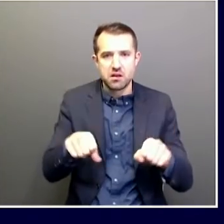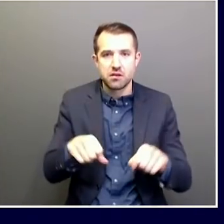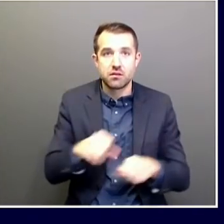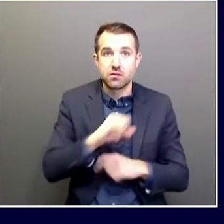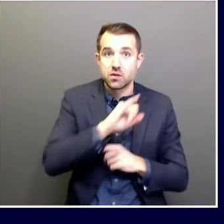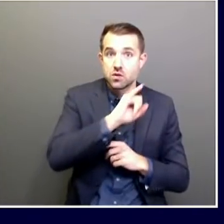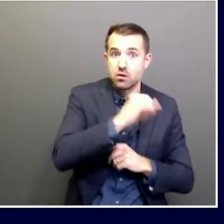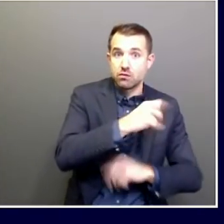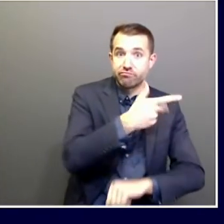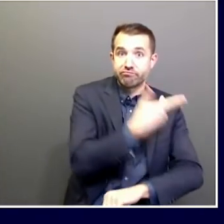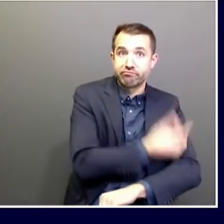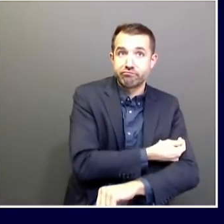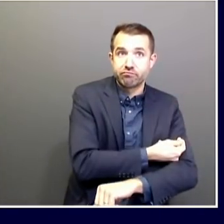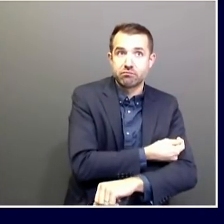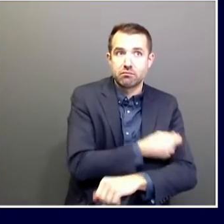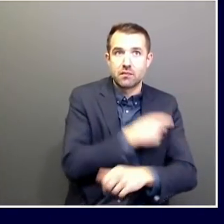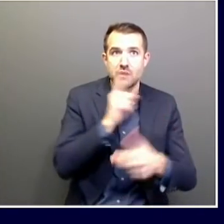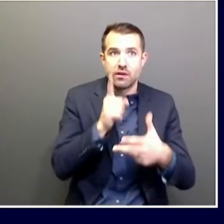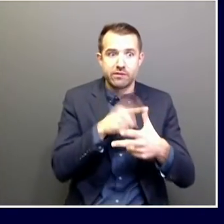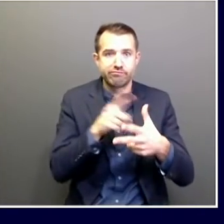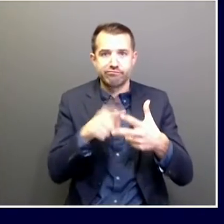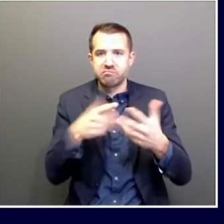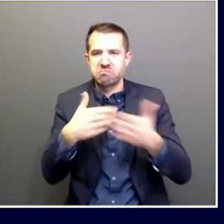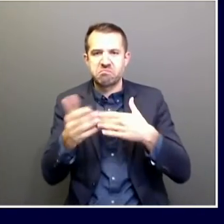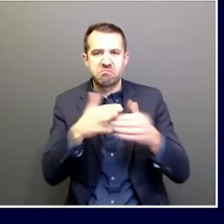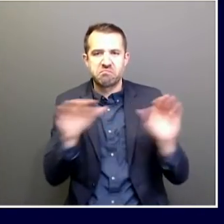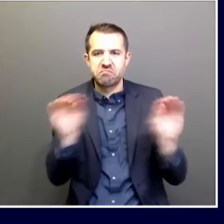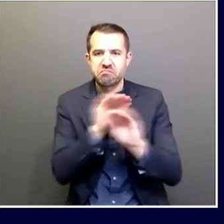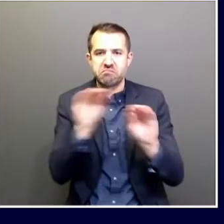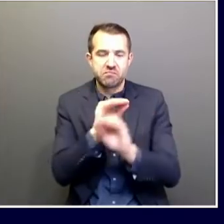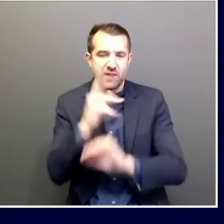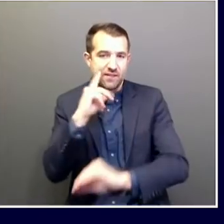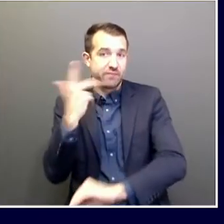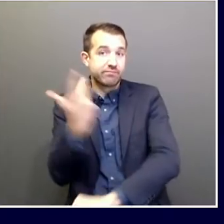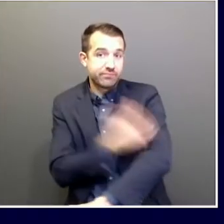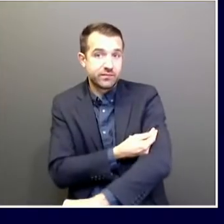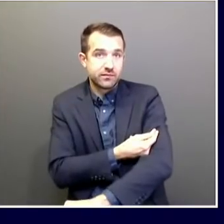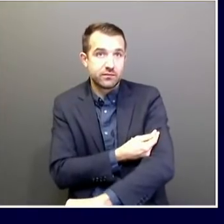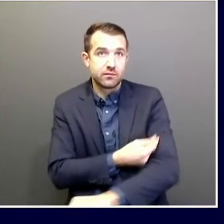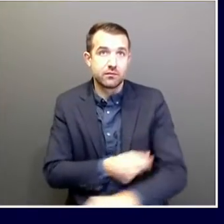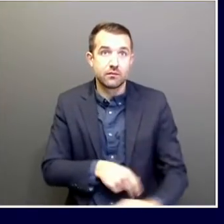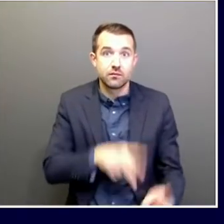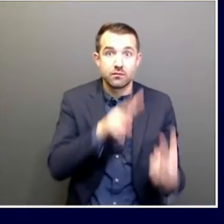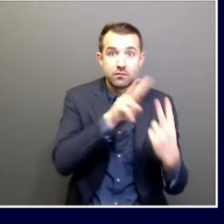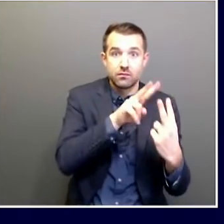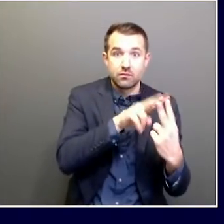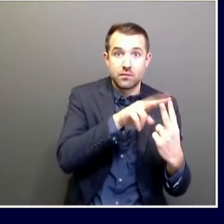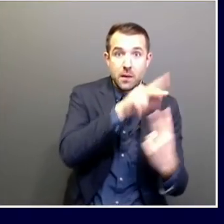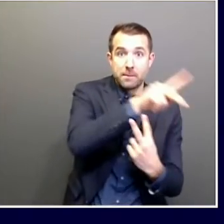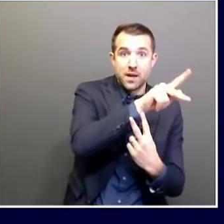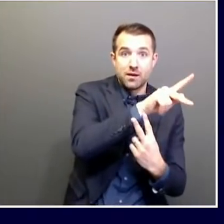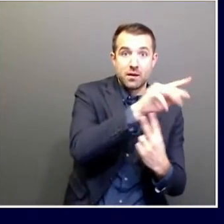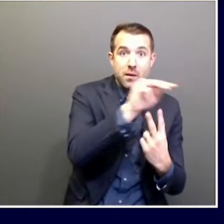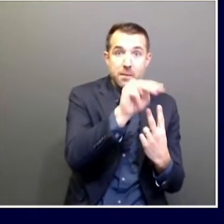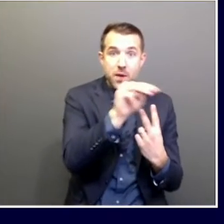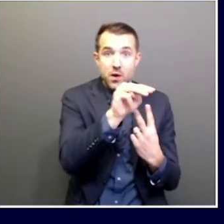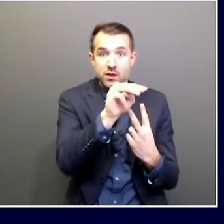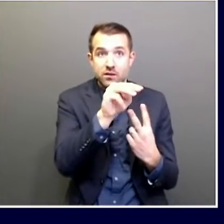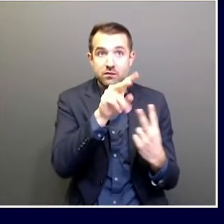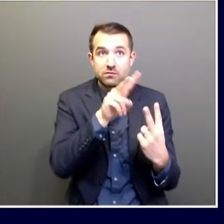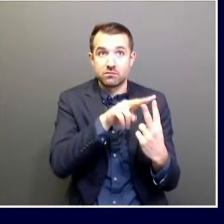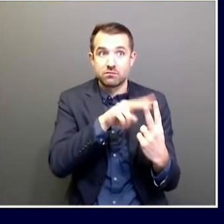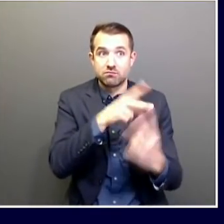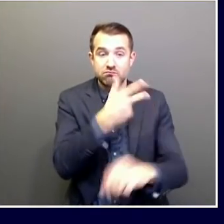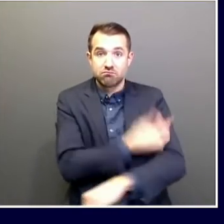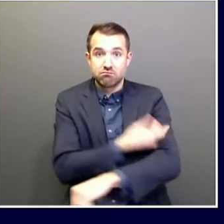got the Pfizer or Moderna shot 6 months ago, you have your choice of which booster you may want to receive.